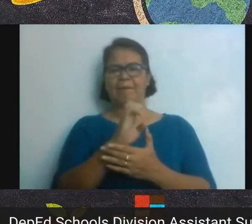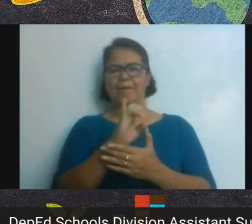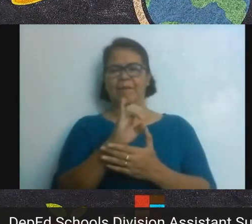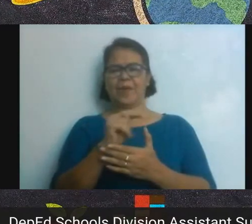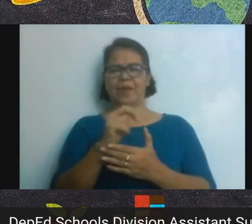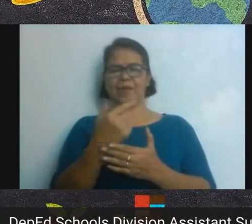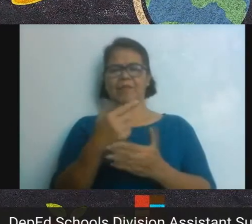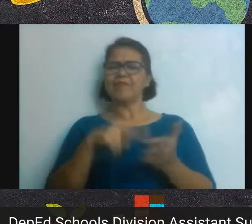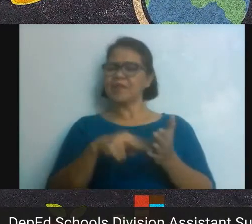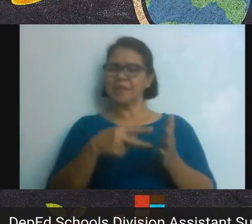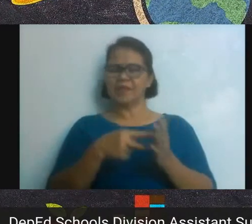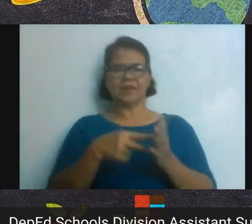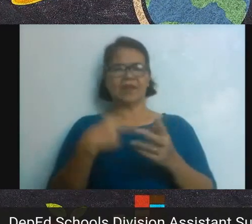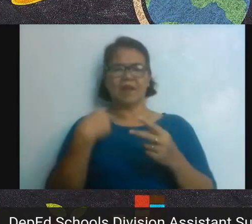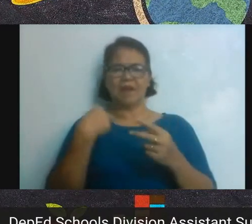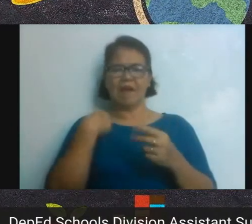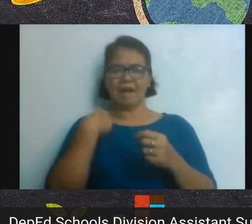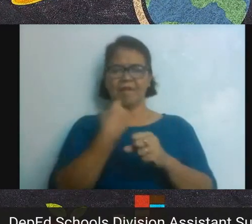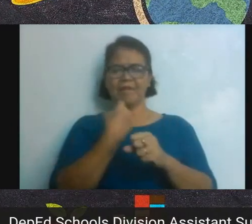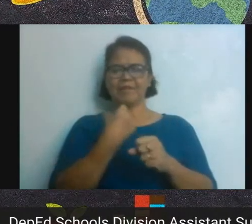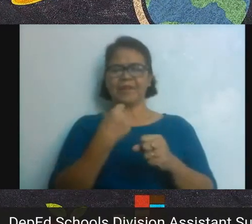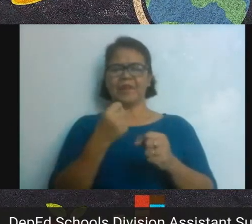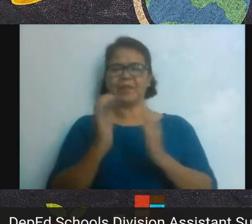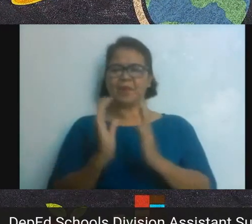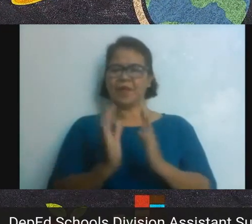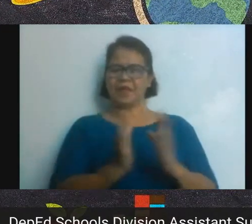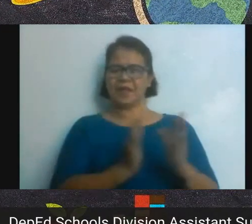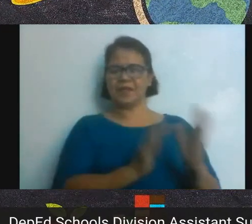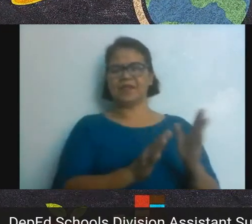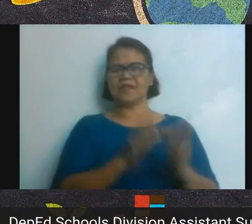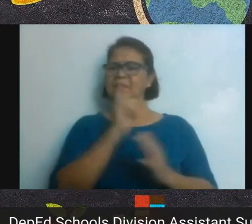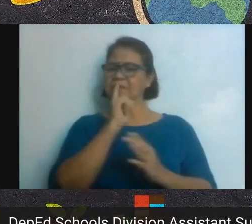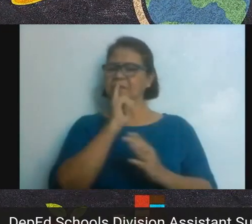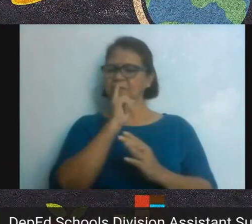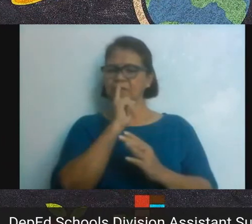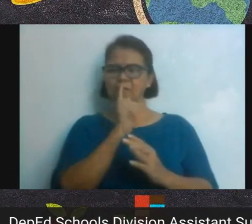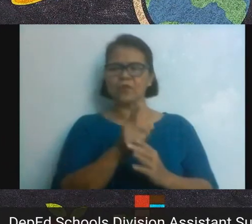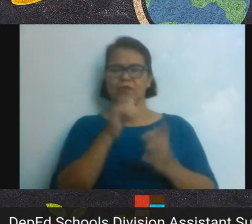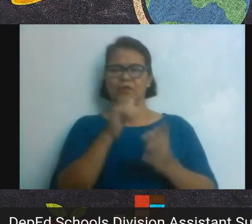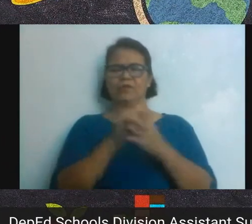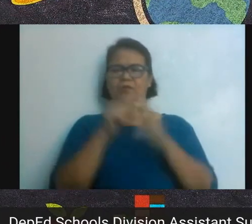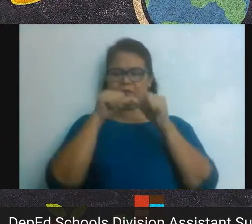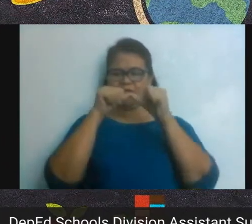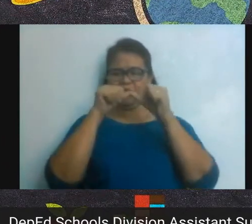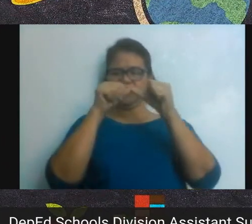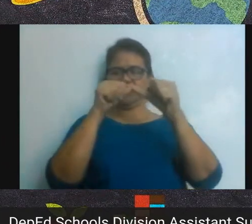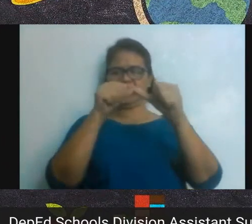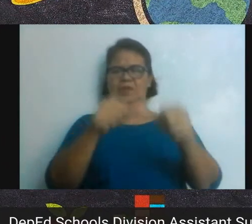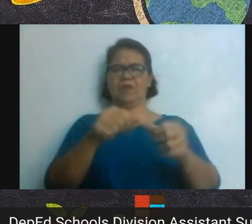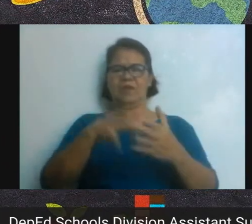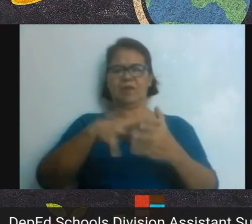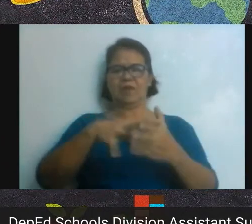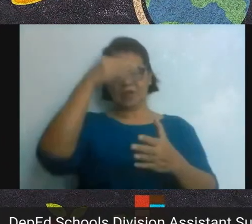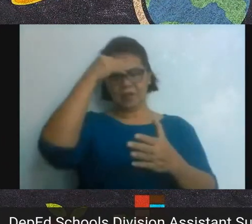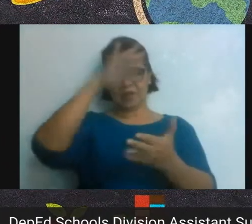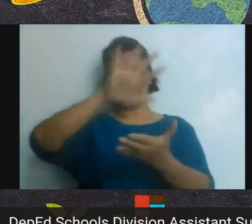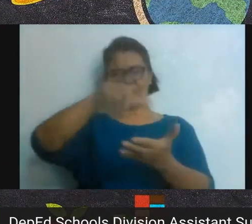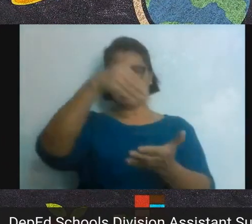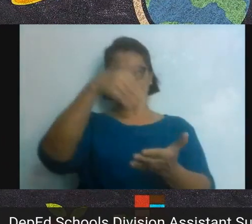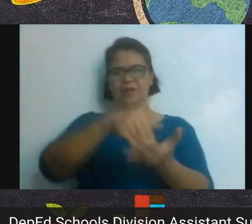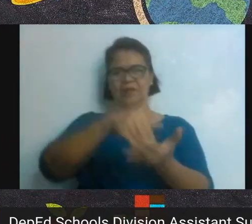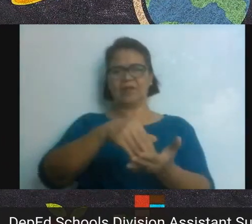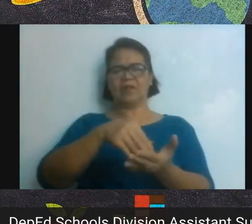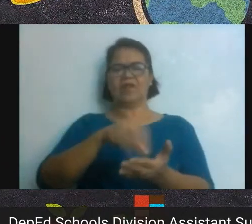the continuity of learning amid the pandemic, which is basically the meat of his talk this morning.